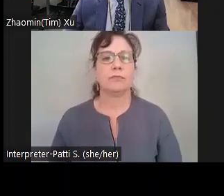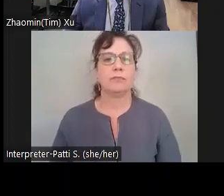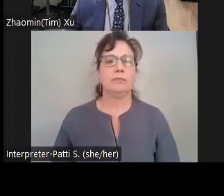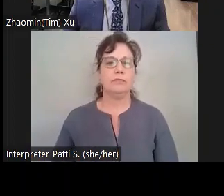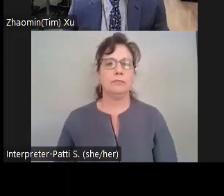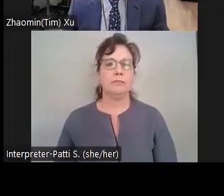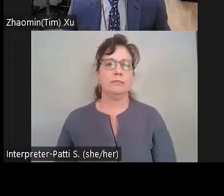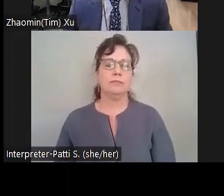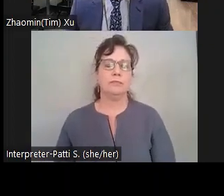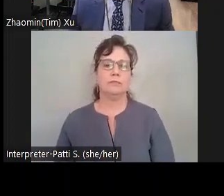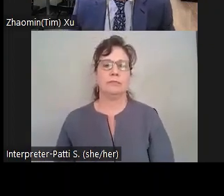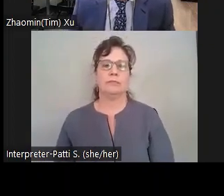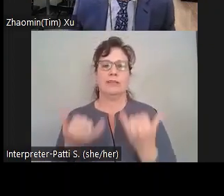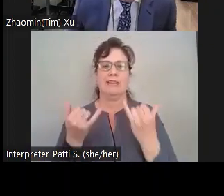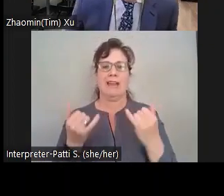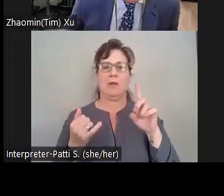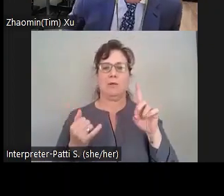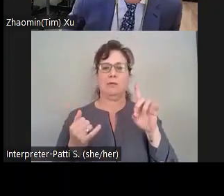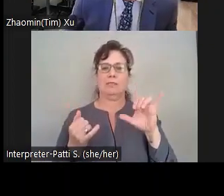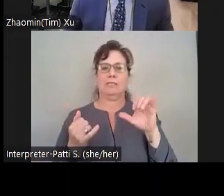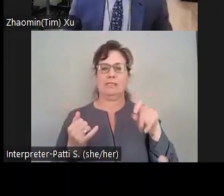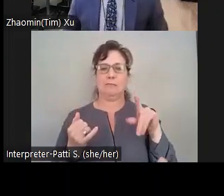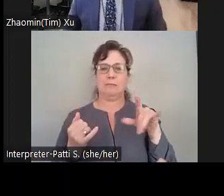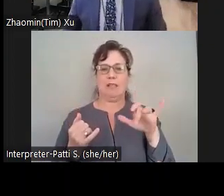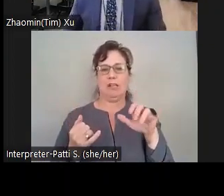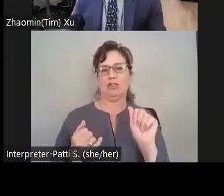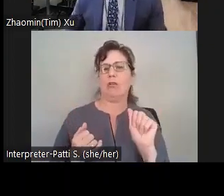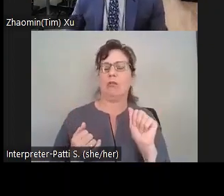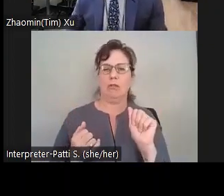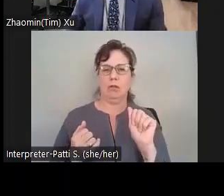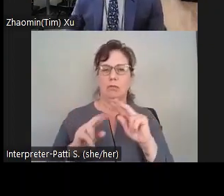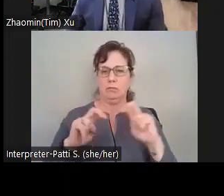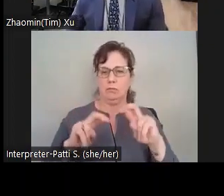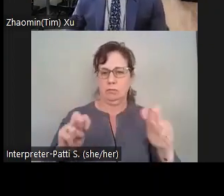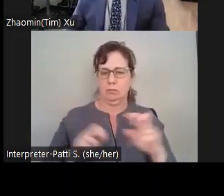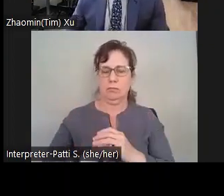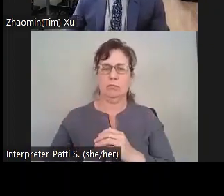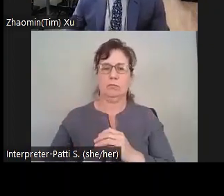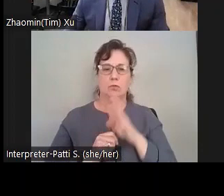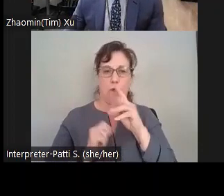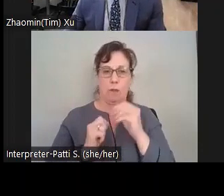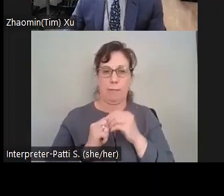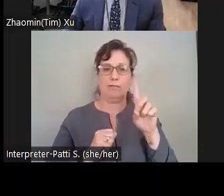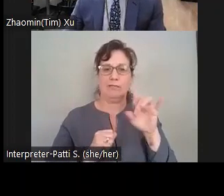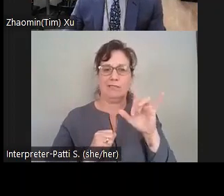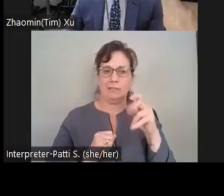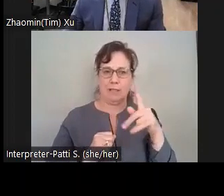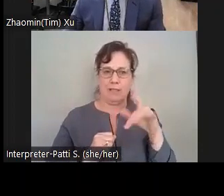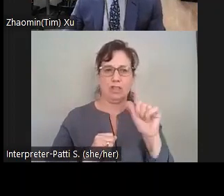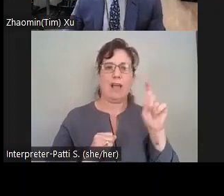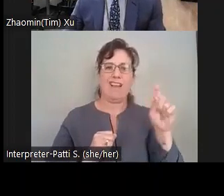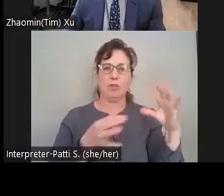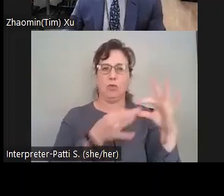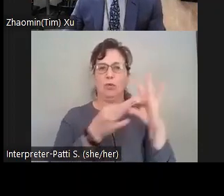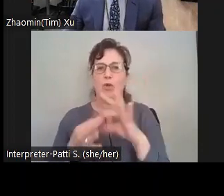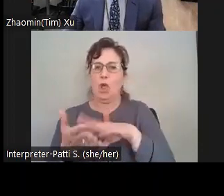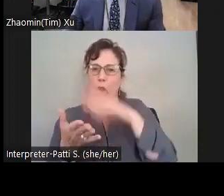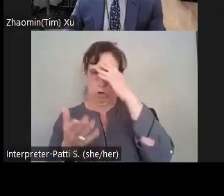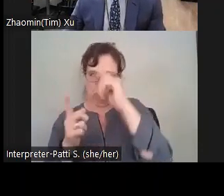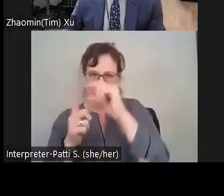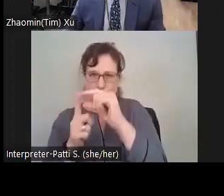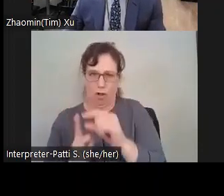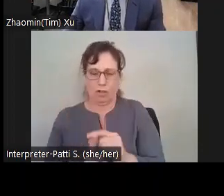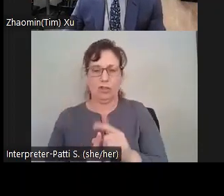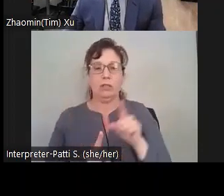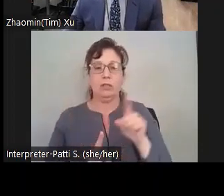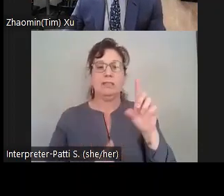So let's dive into dysplasia a little bit more. So to discuss dysplasia, we have to discuss some terminology. So dysplasia has really been broken